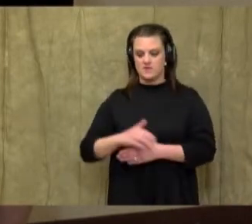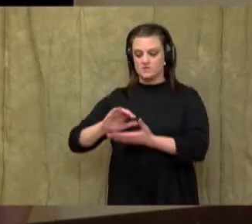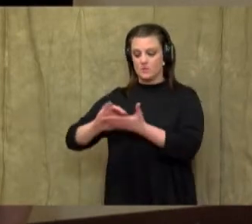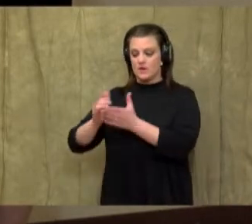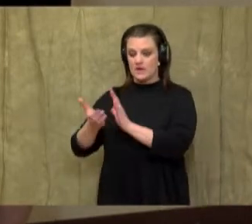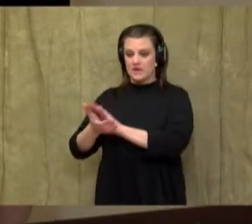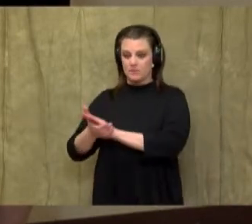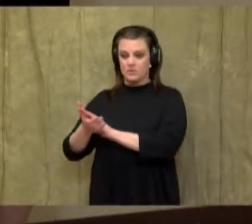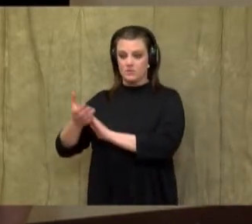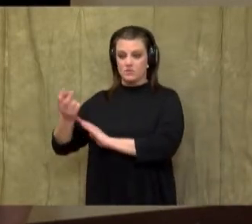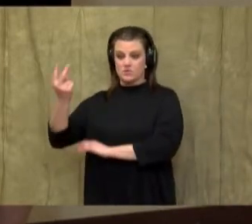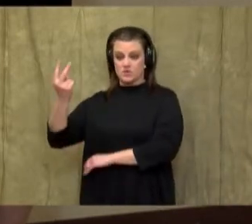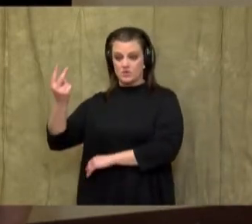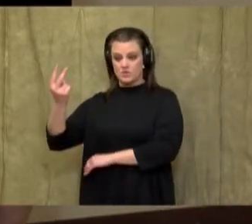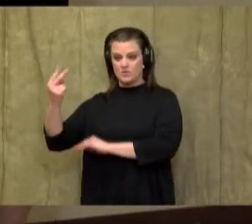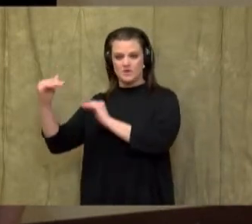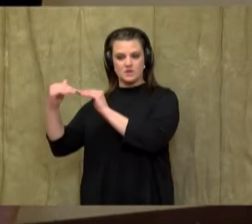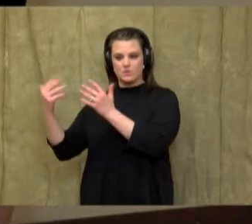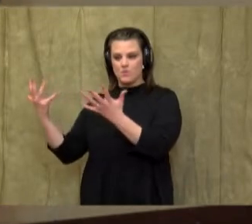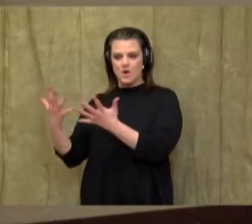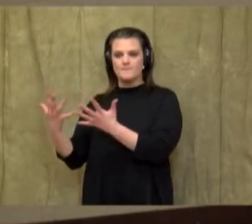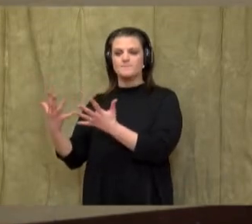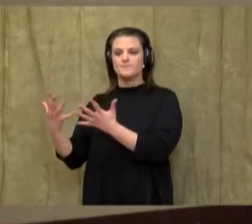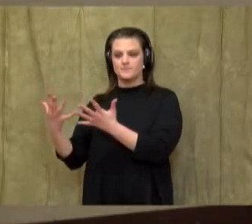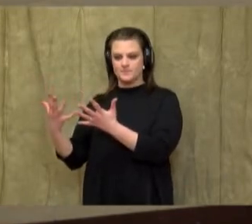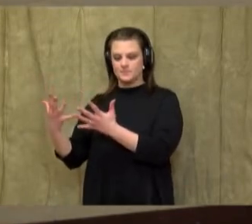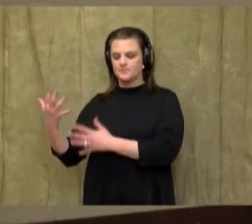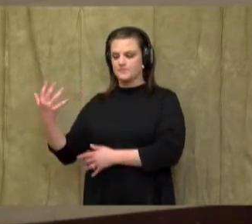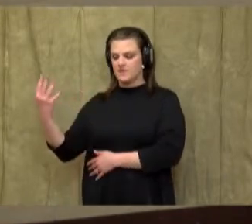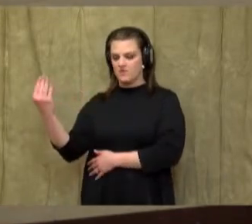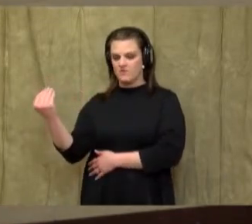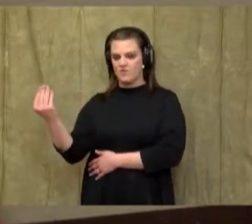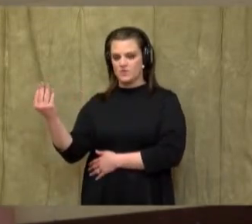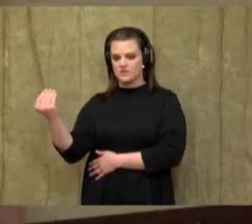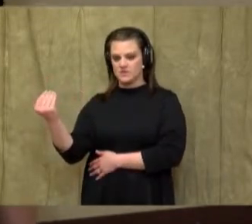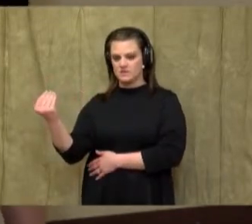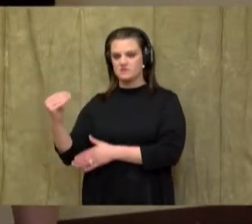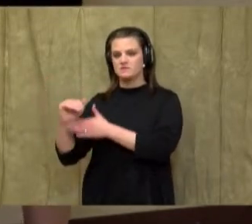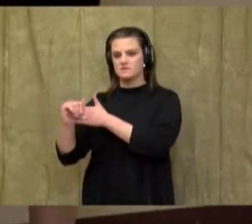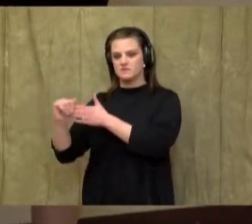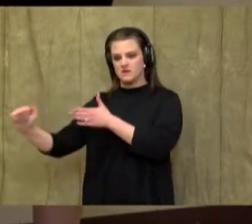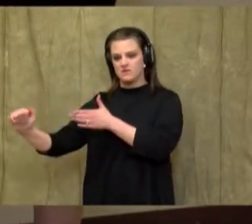hamburgers would be? Yeah, that's right, it'd be $14.